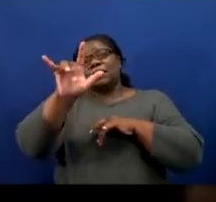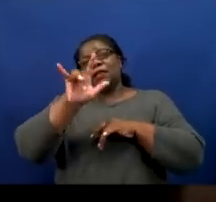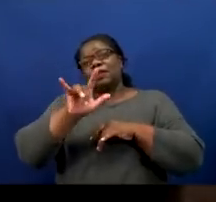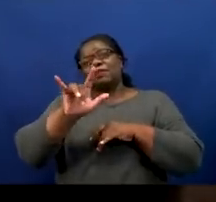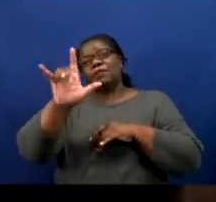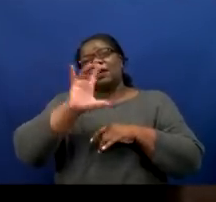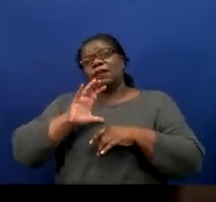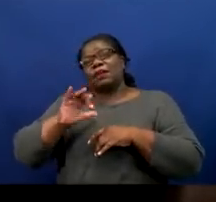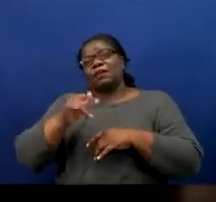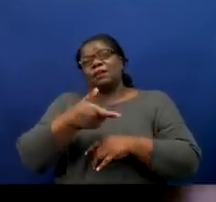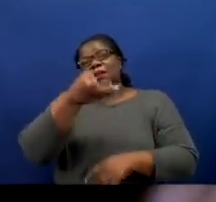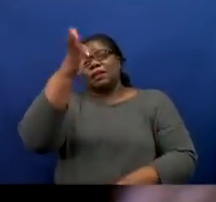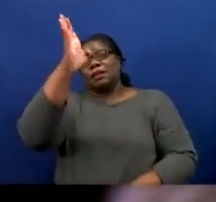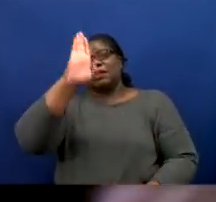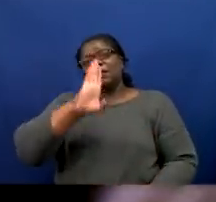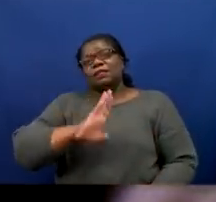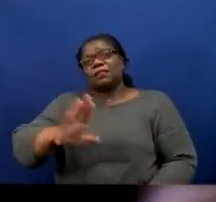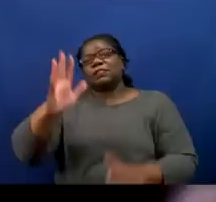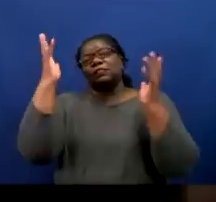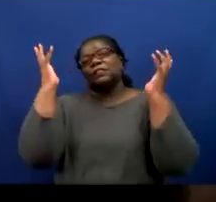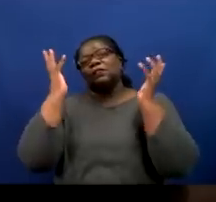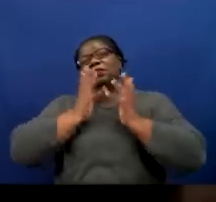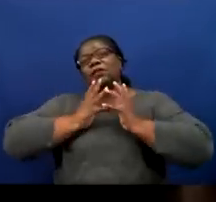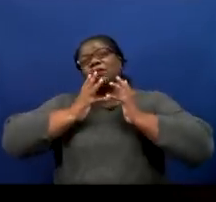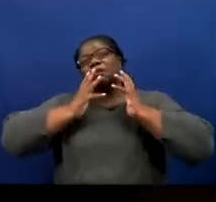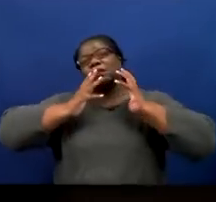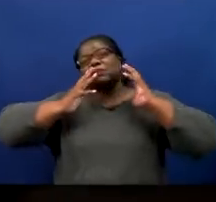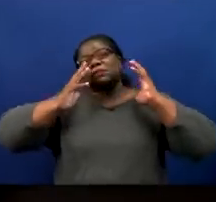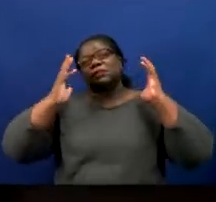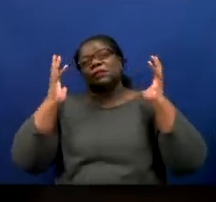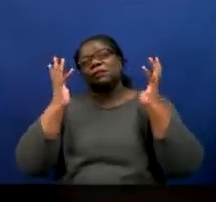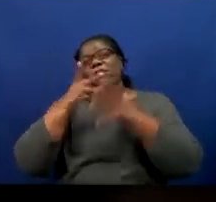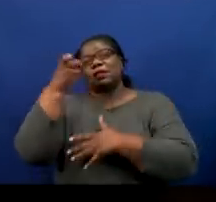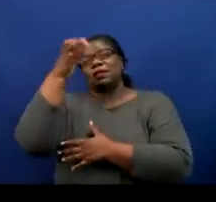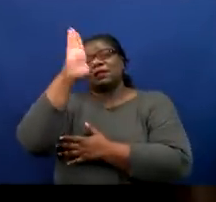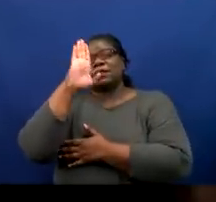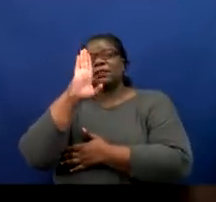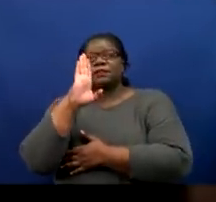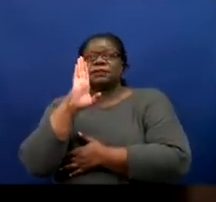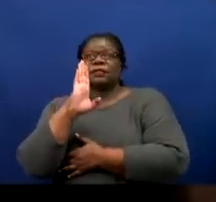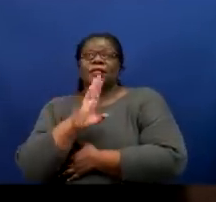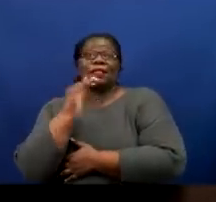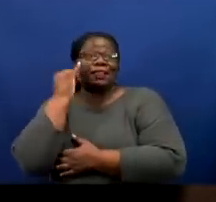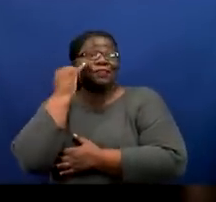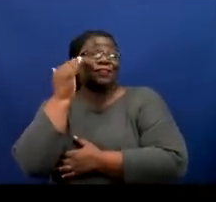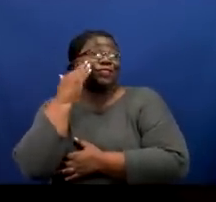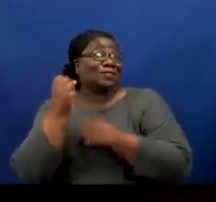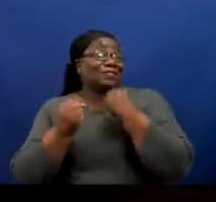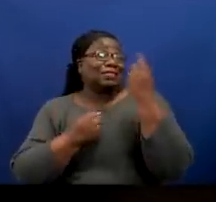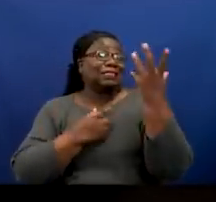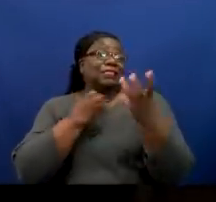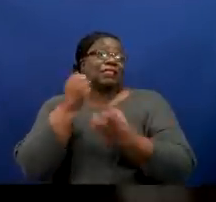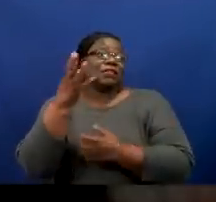power and love, our God is an awesome God. If you know it, sing it. Our